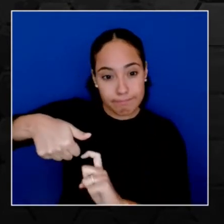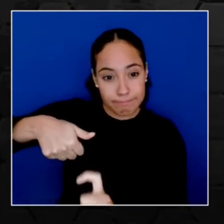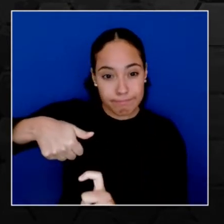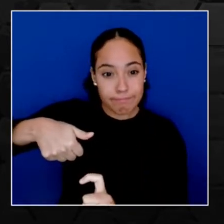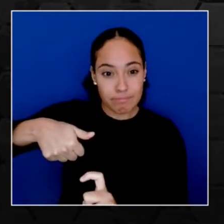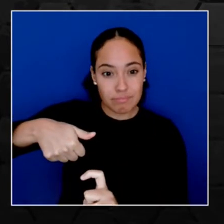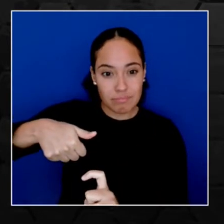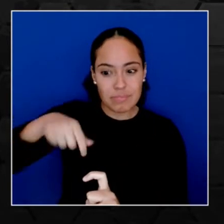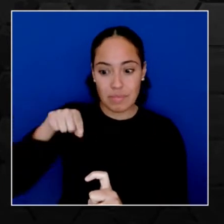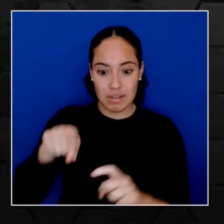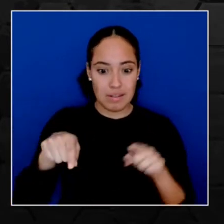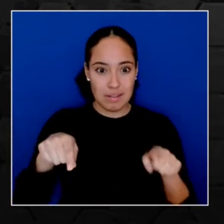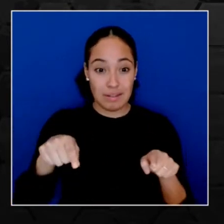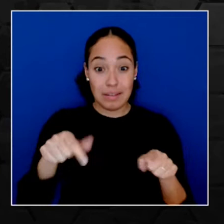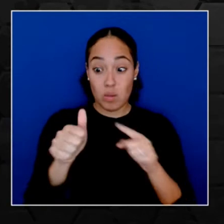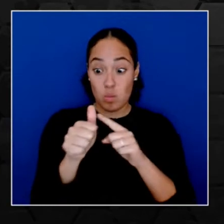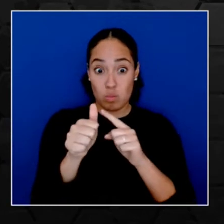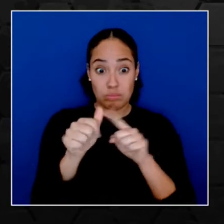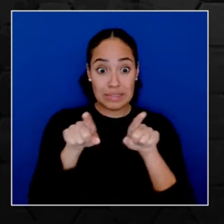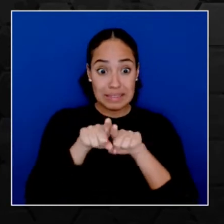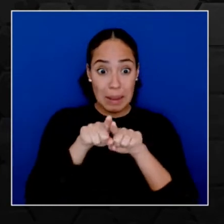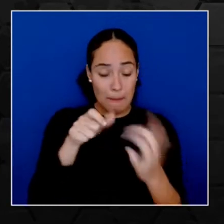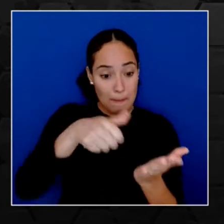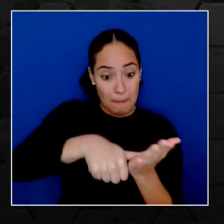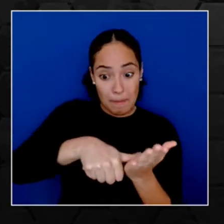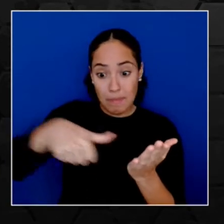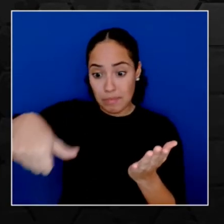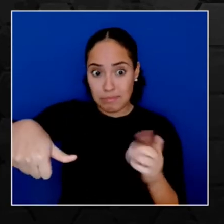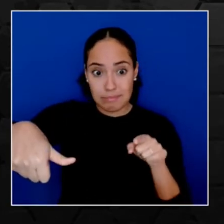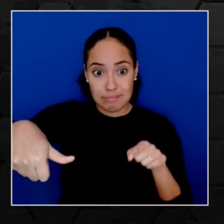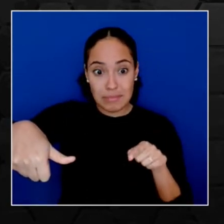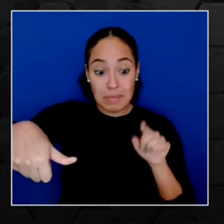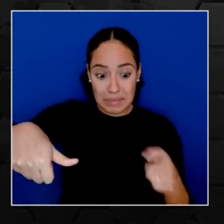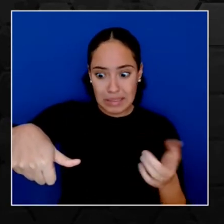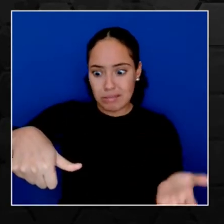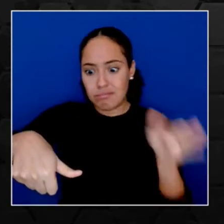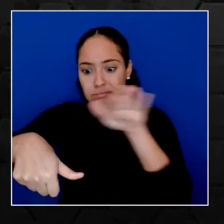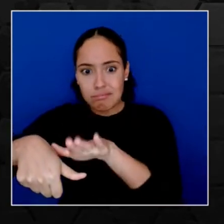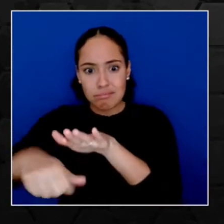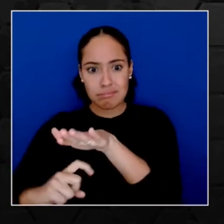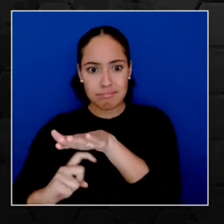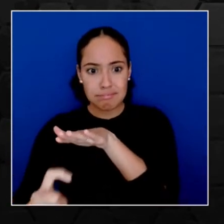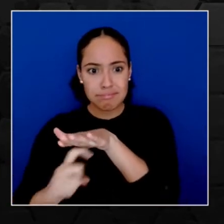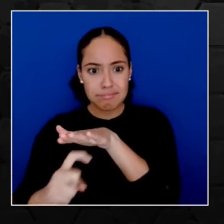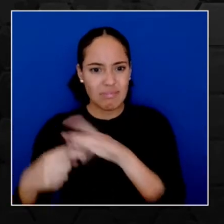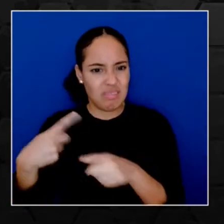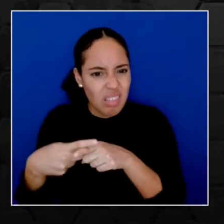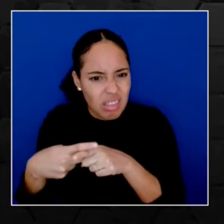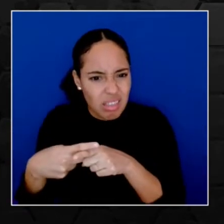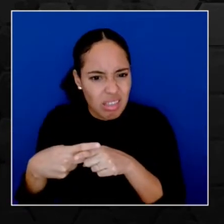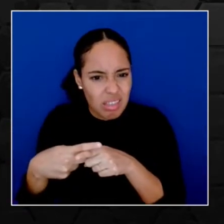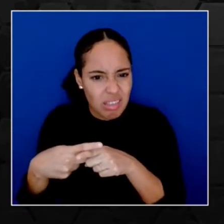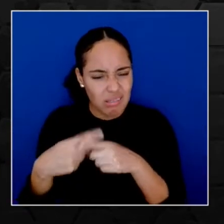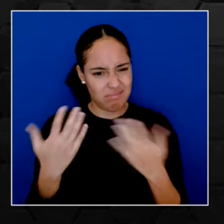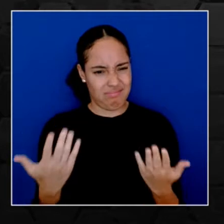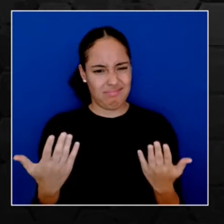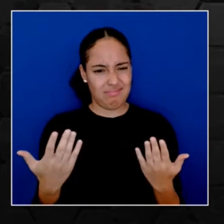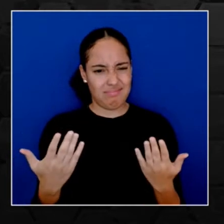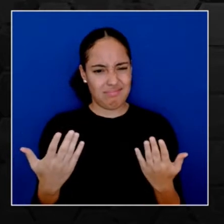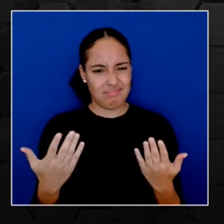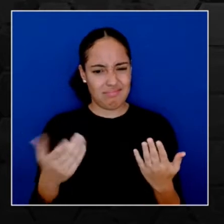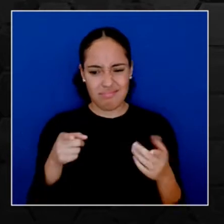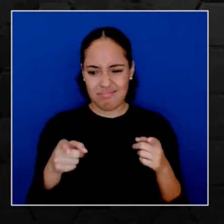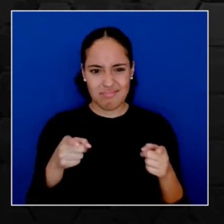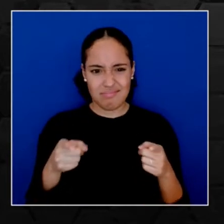more, let's talk about the face recognition first. So each person's face is broken up into numerous